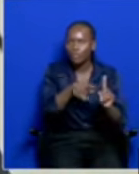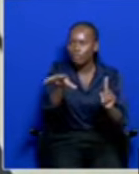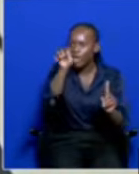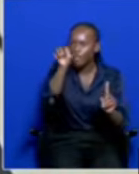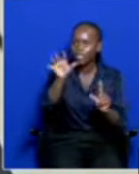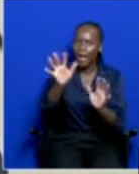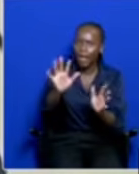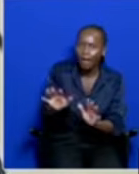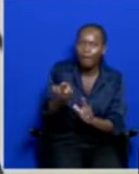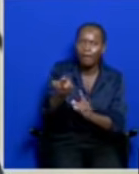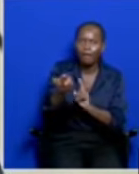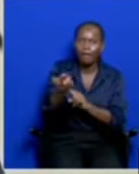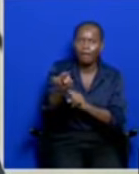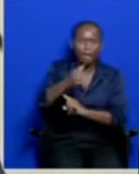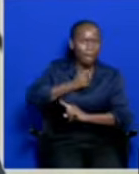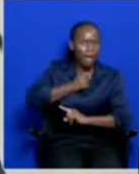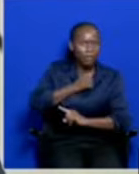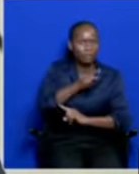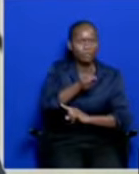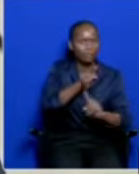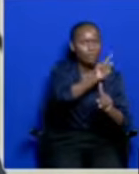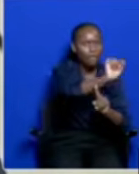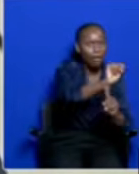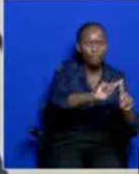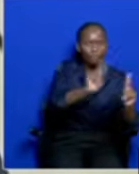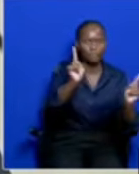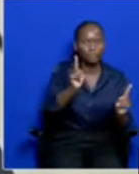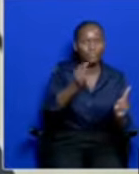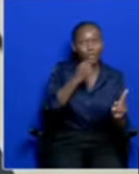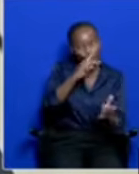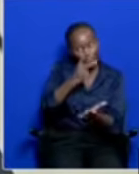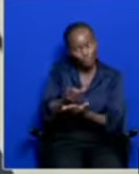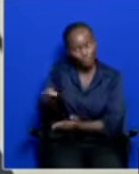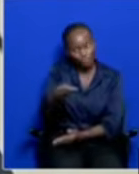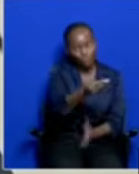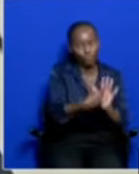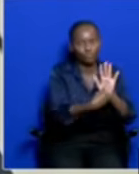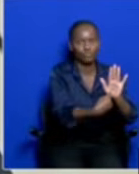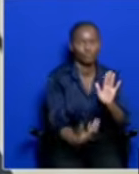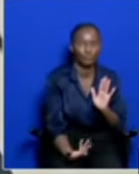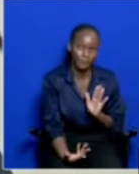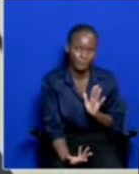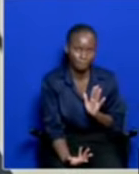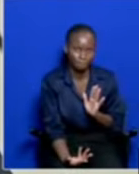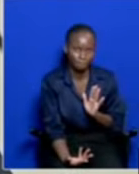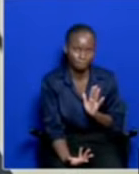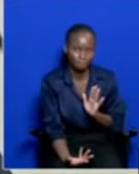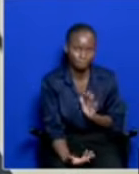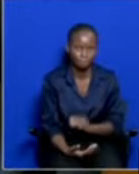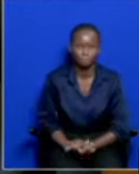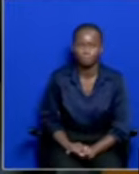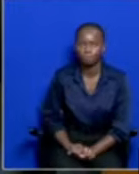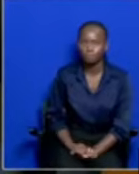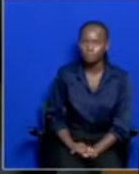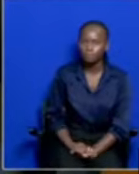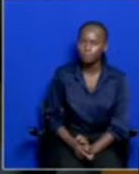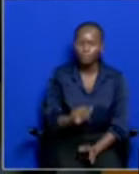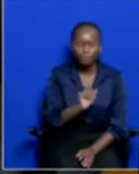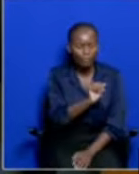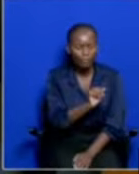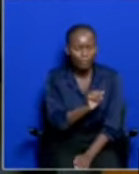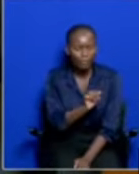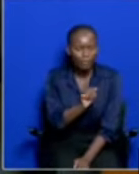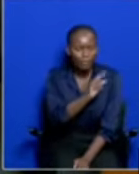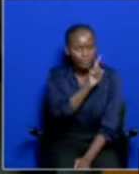of property is here. To your knowledge, does the EMPD have an equivalent of the OB, the